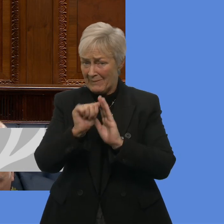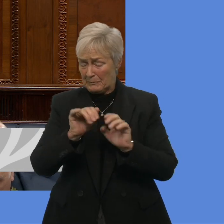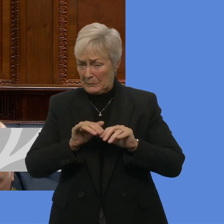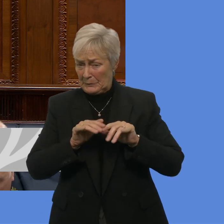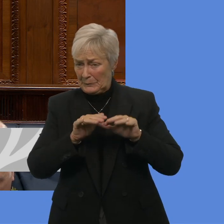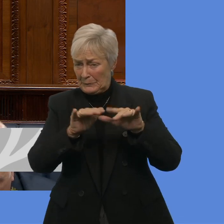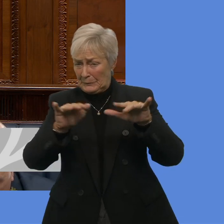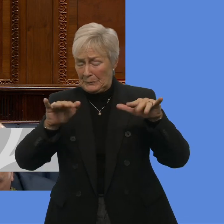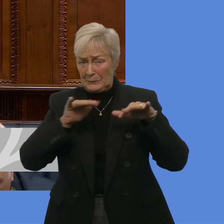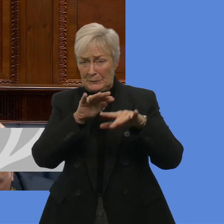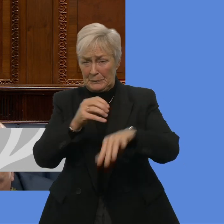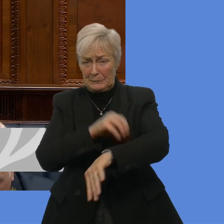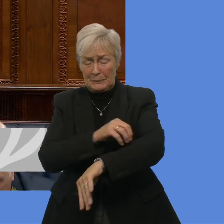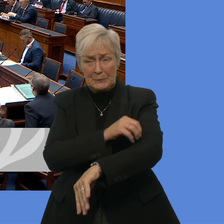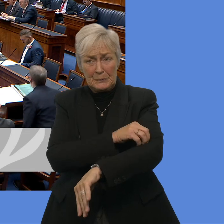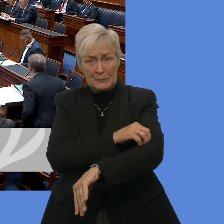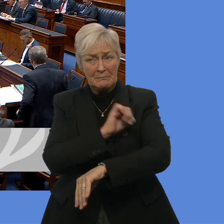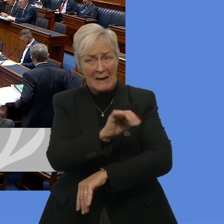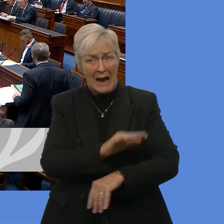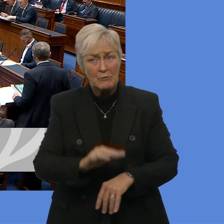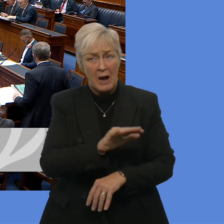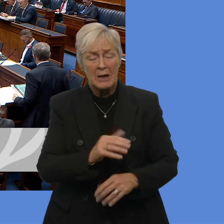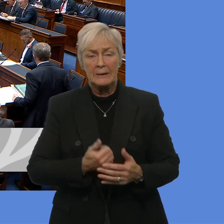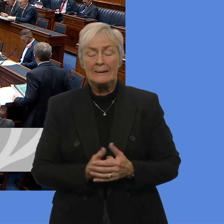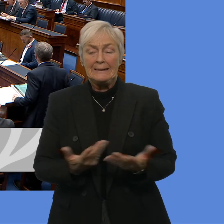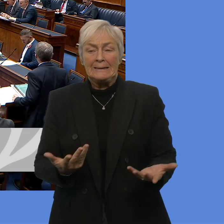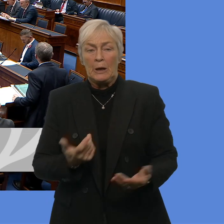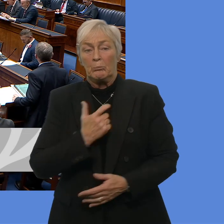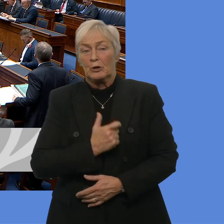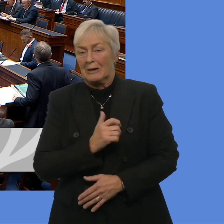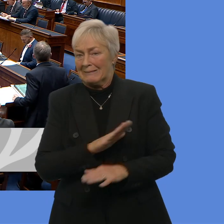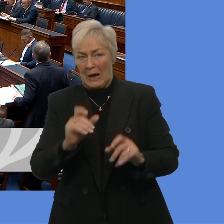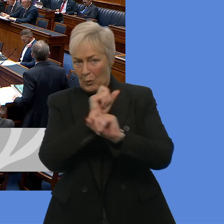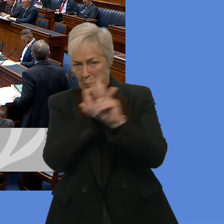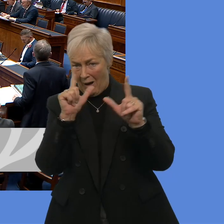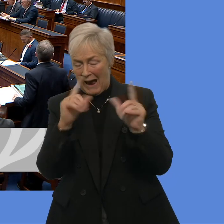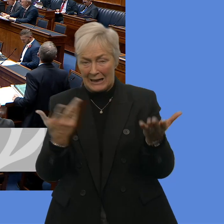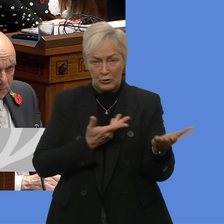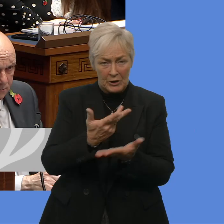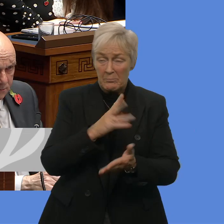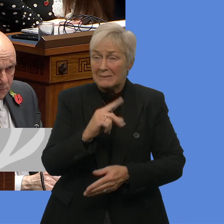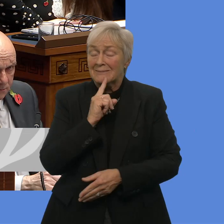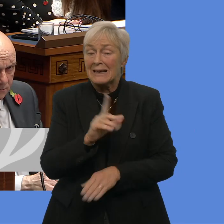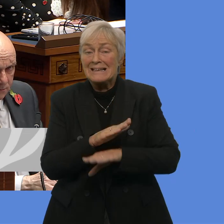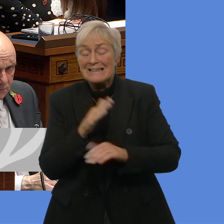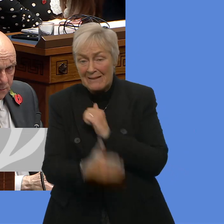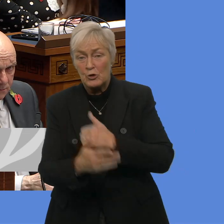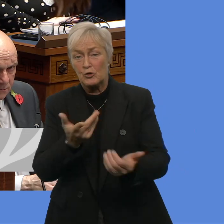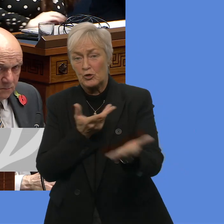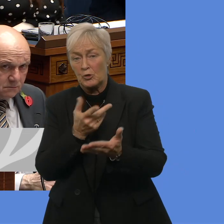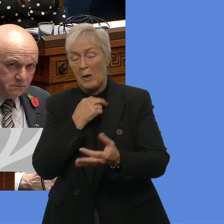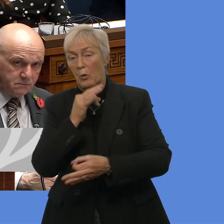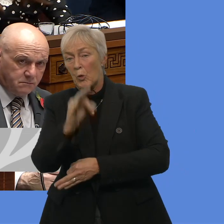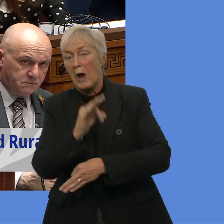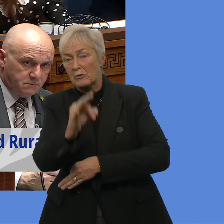of mosquitoes in the Ballykelly area? Minister. So I'm not personally aware of any discussions. I'm not saying that they haven't occurred, so what I'll do is make inquiries today, and we'll write